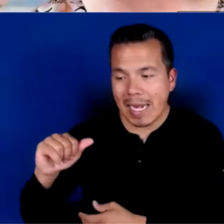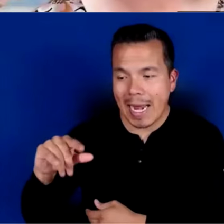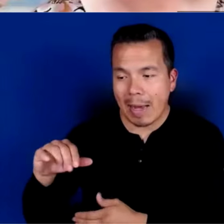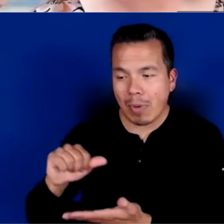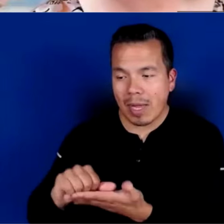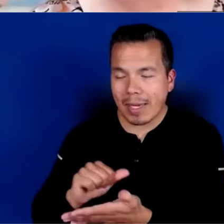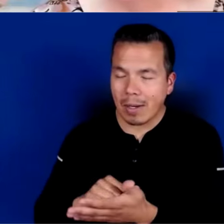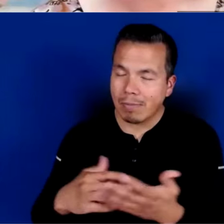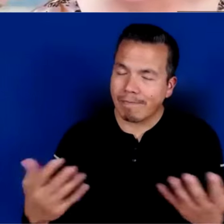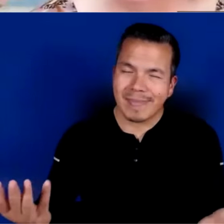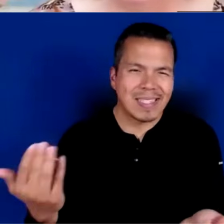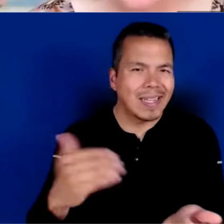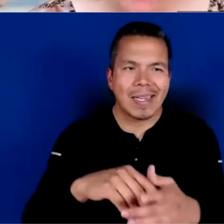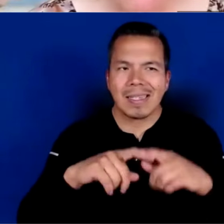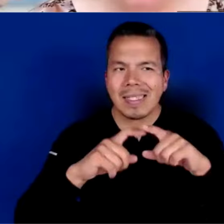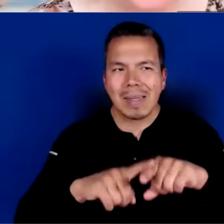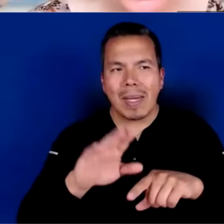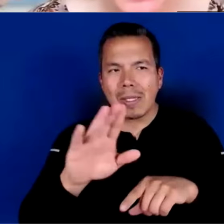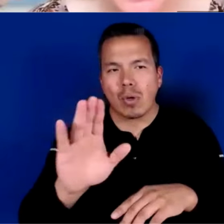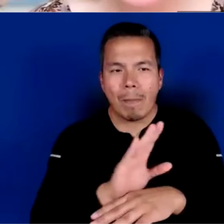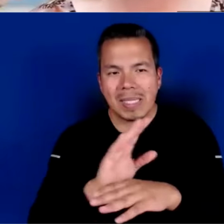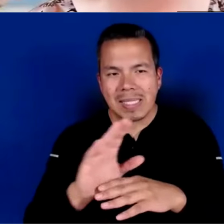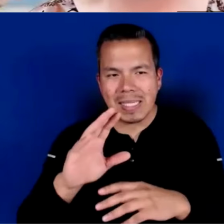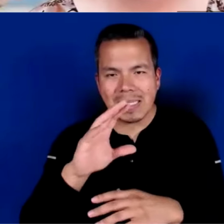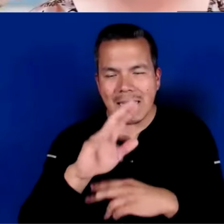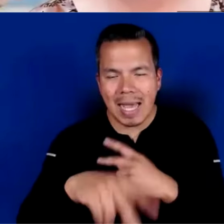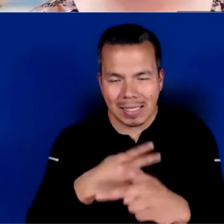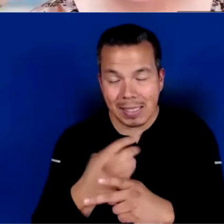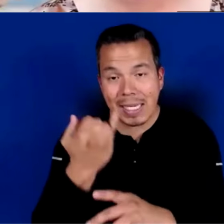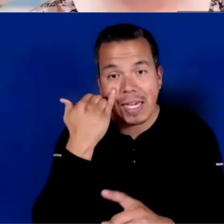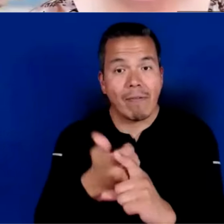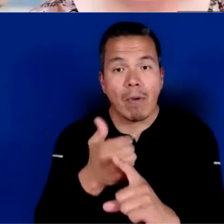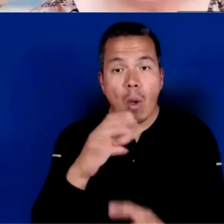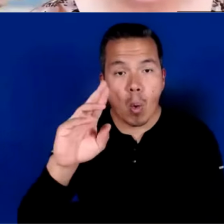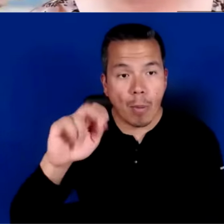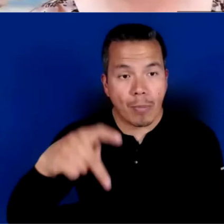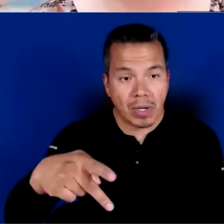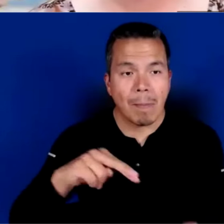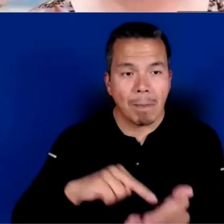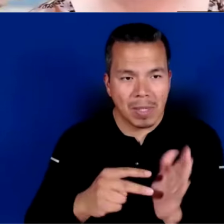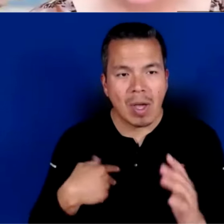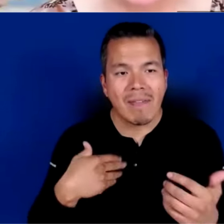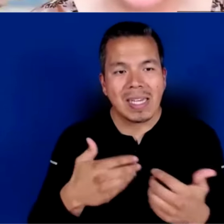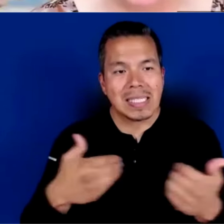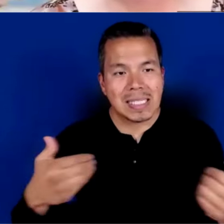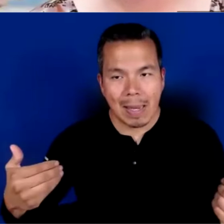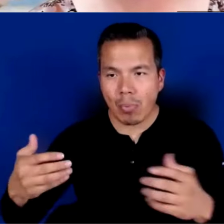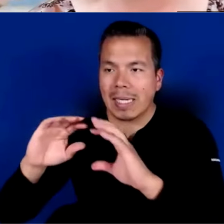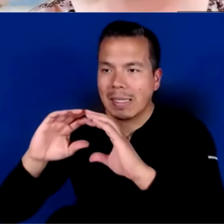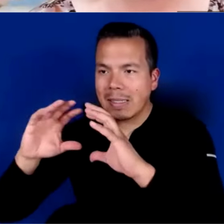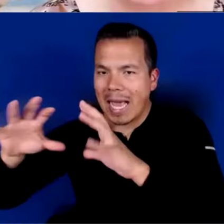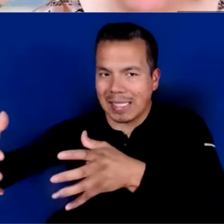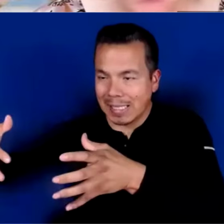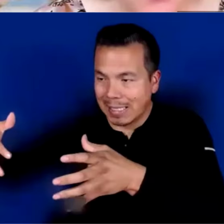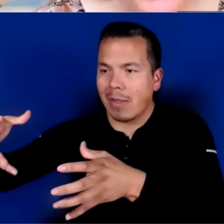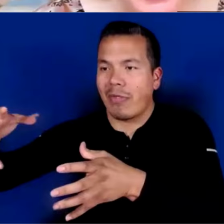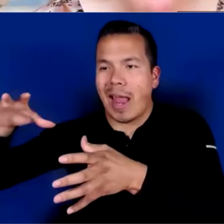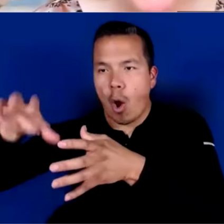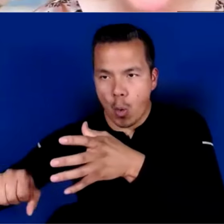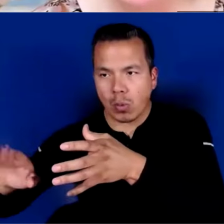Again, it depends on your business entity. So if you're a corporation, you have a separate entity that owns a bank account. But if you're